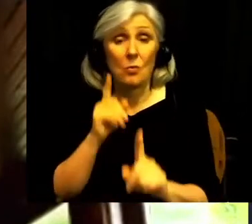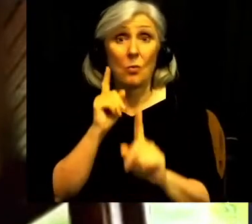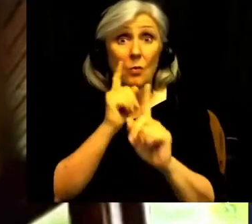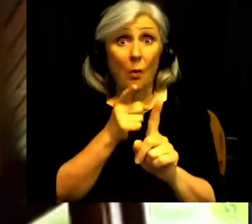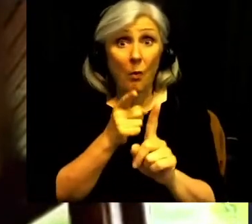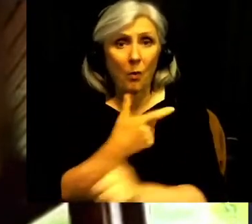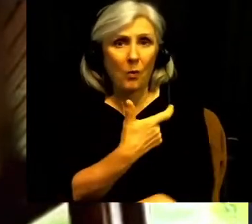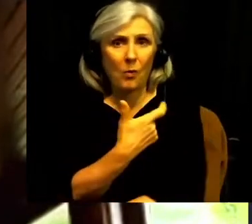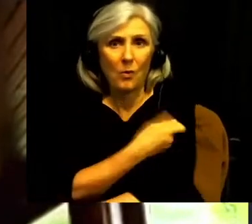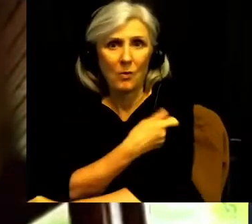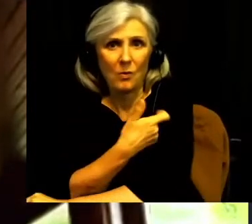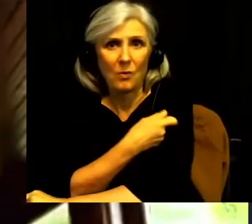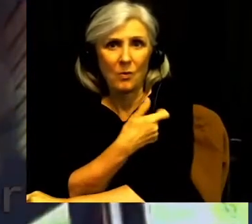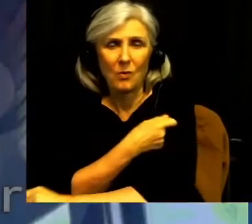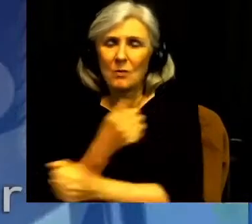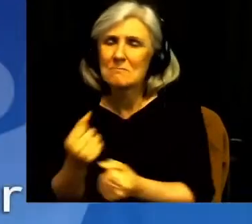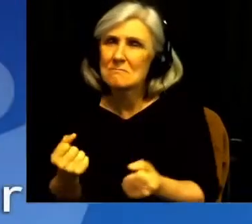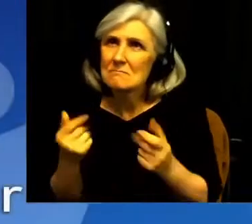possibly can.